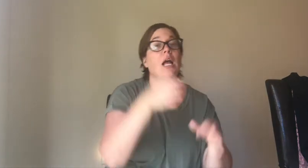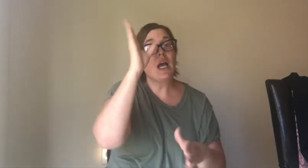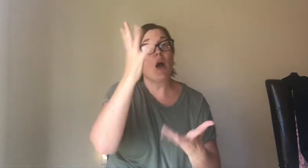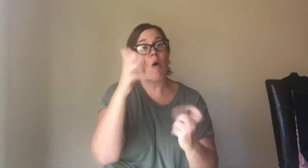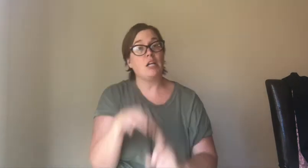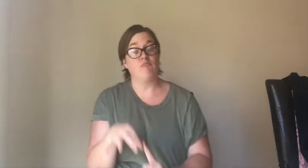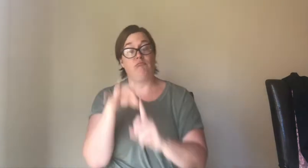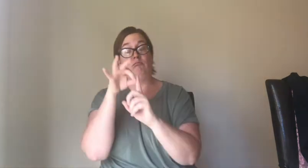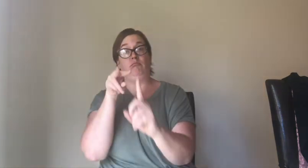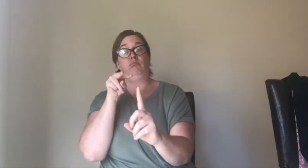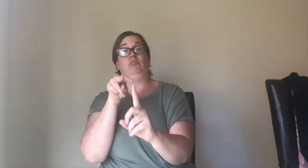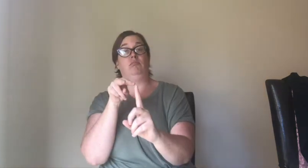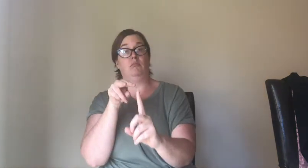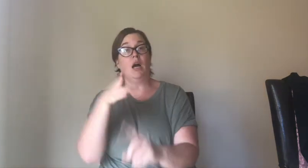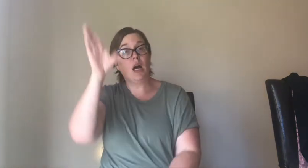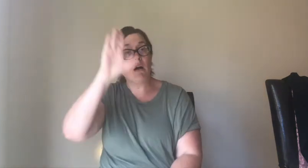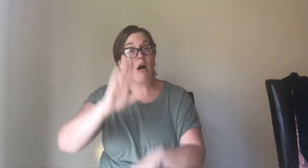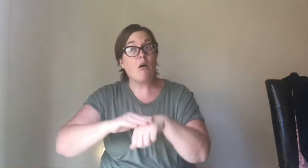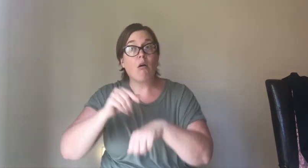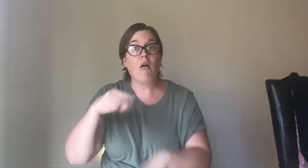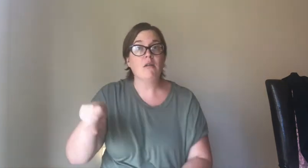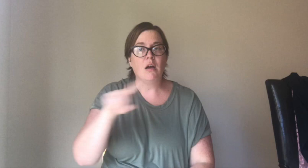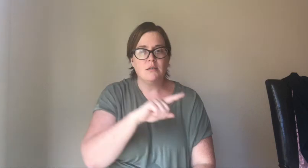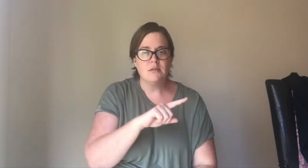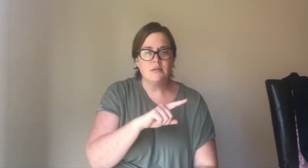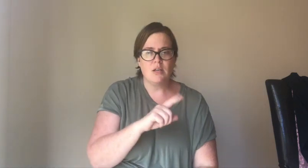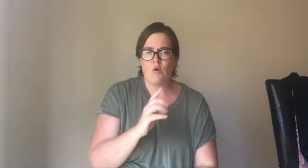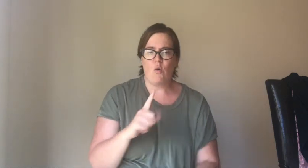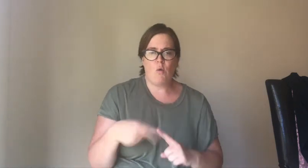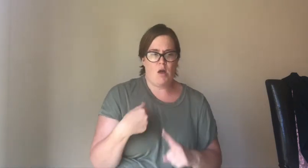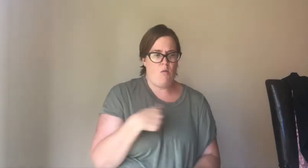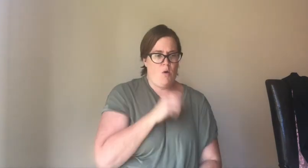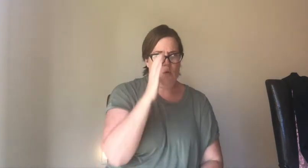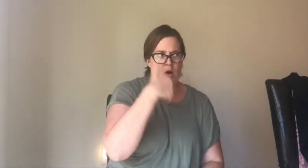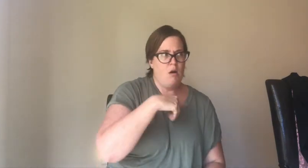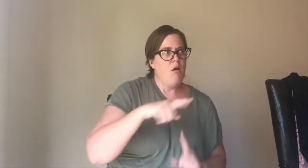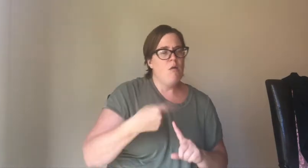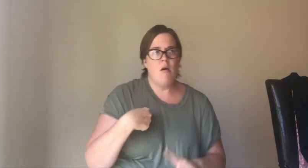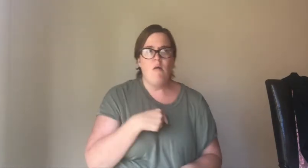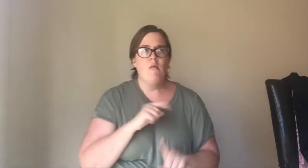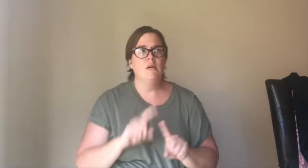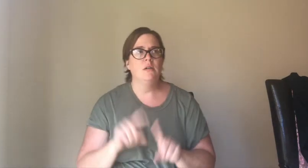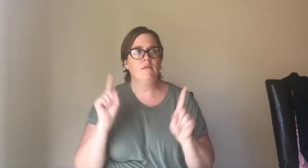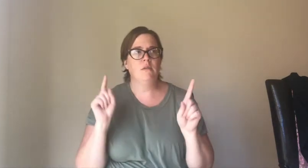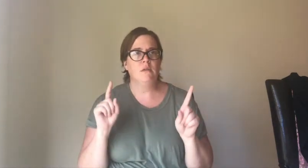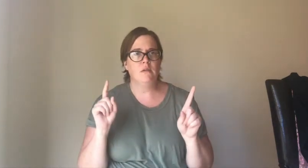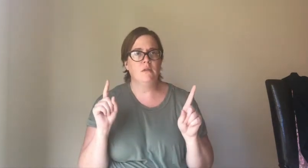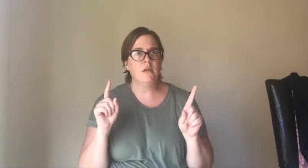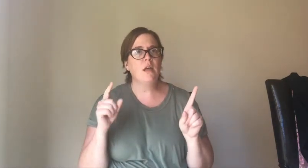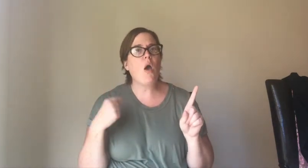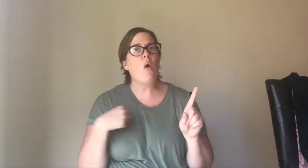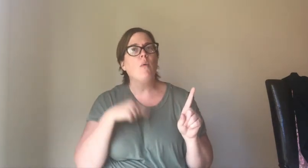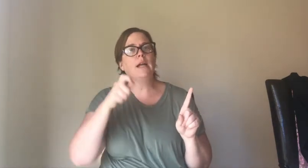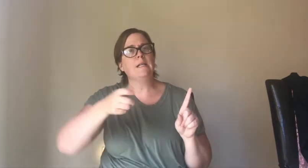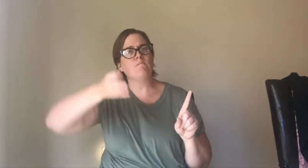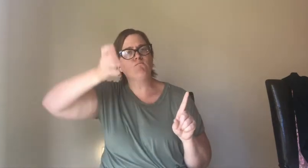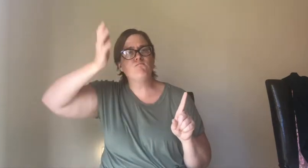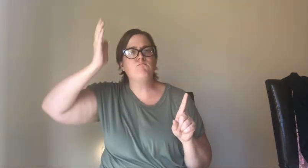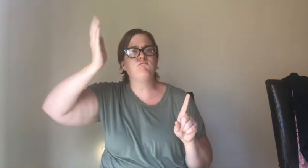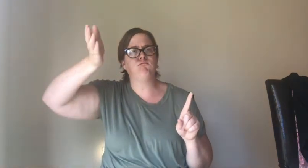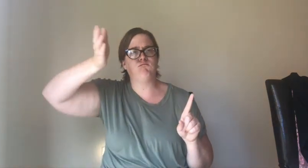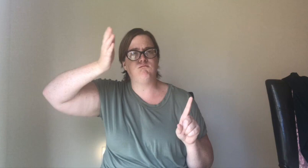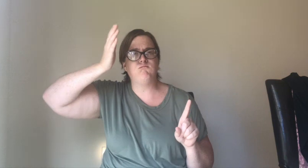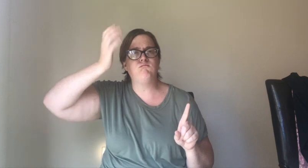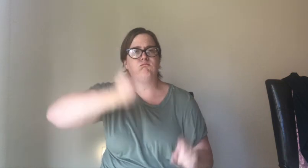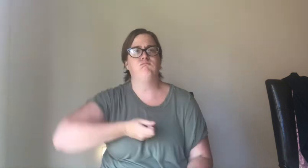through this land. This world is not your home. Your citizenship is first and foremost in the kingdom of heaven, and therefore you will never